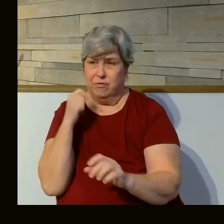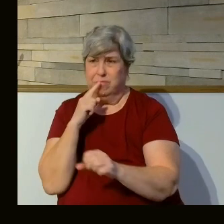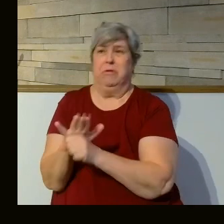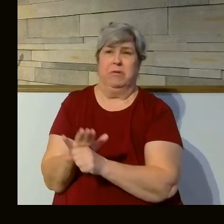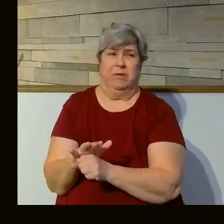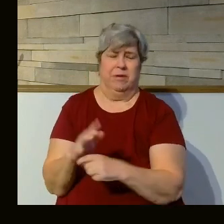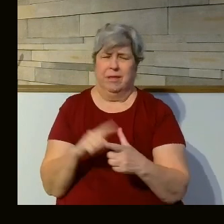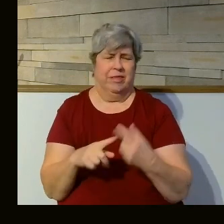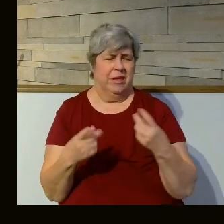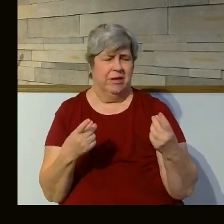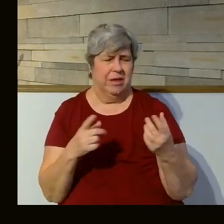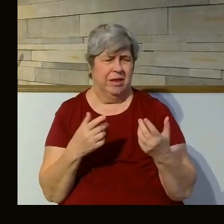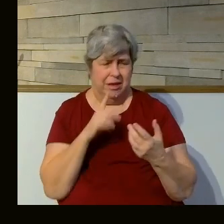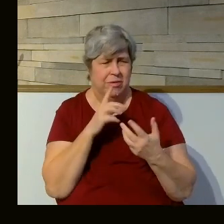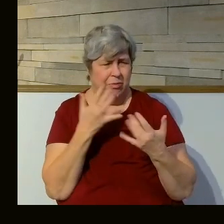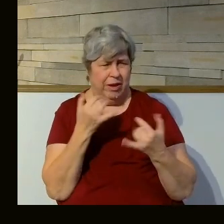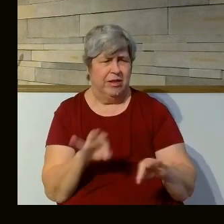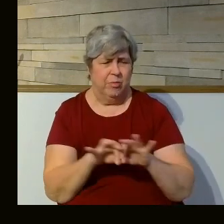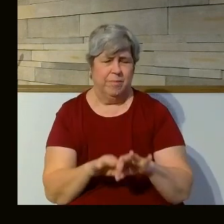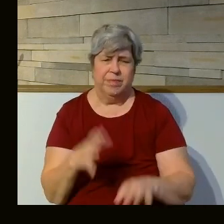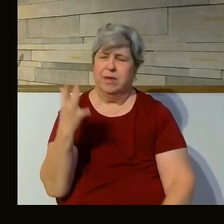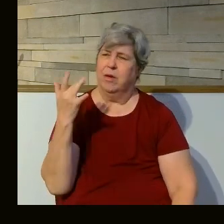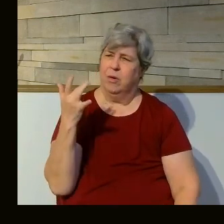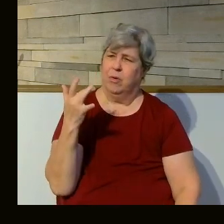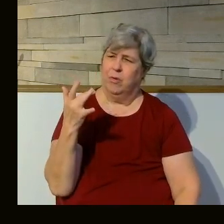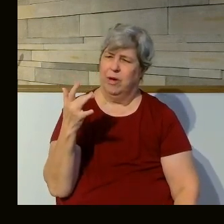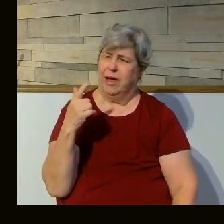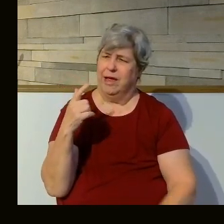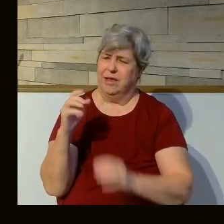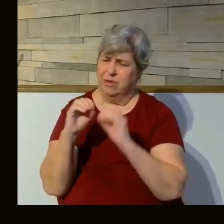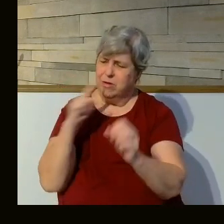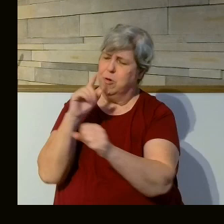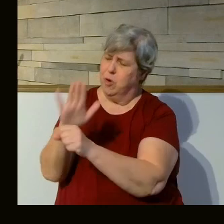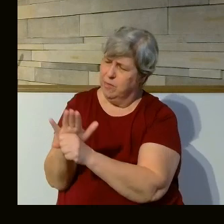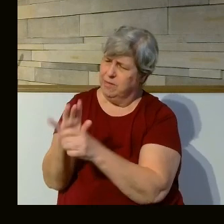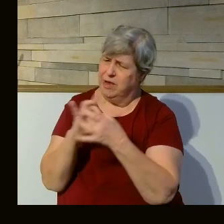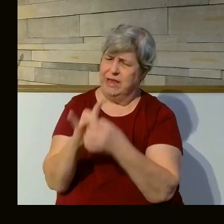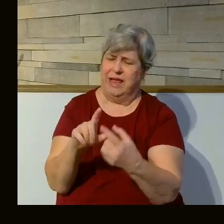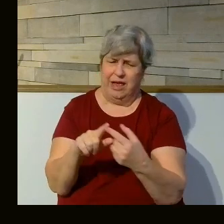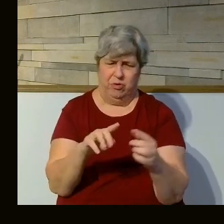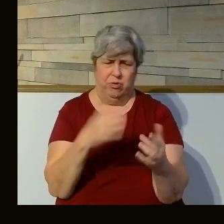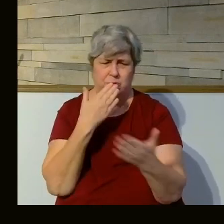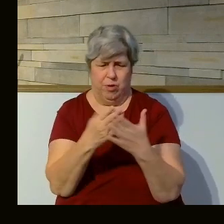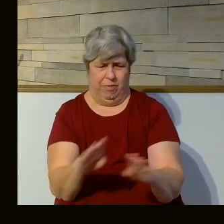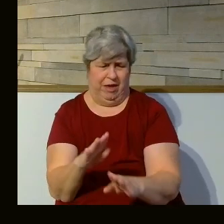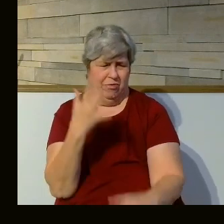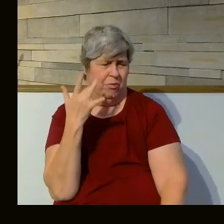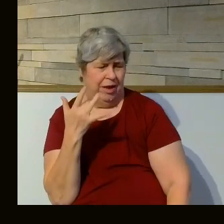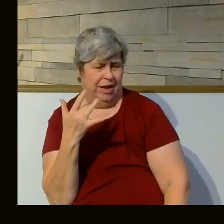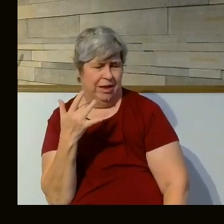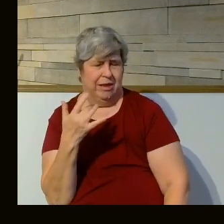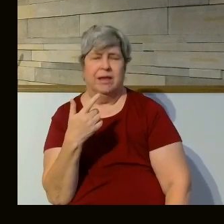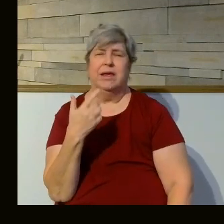So why does it seem that a lack of commitment is tied to morals? I think N.T. Wright is onto something because he